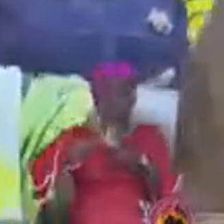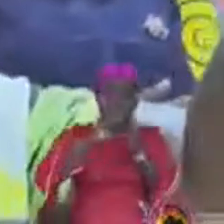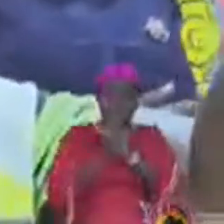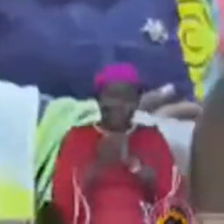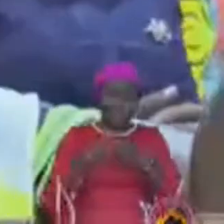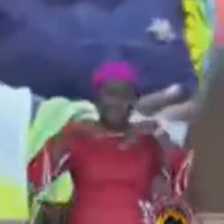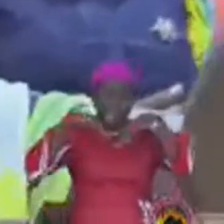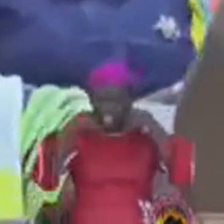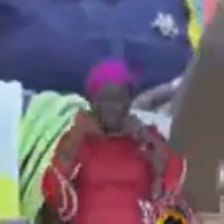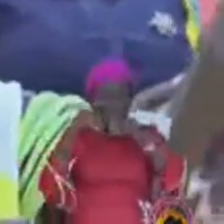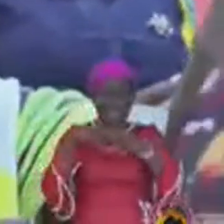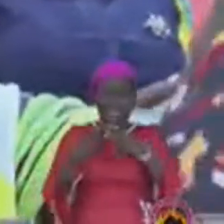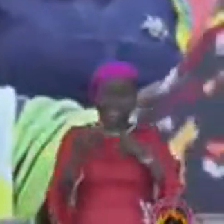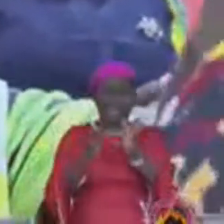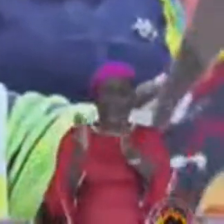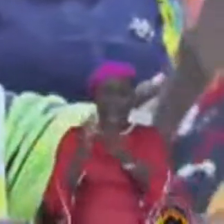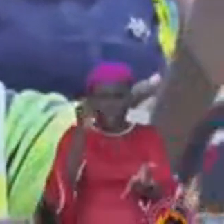Jesus,